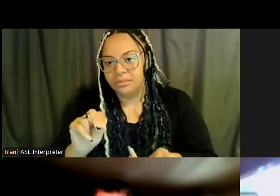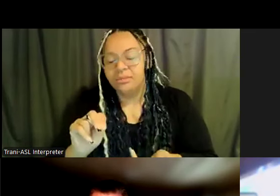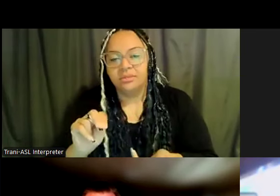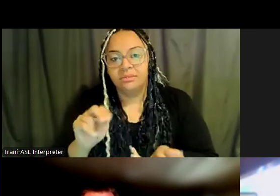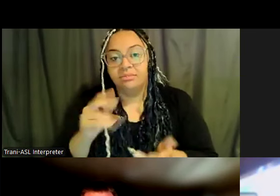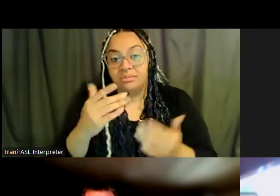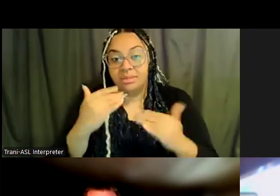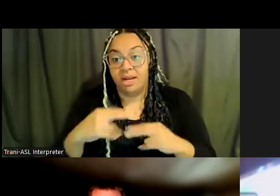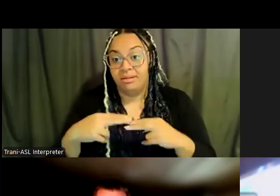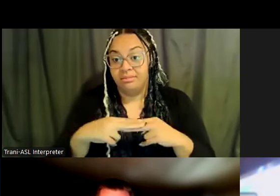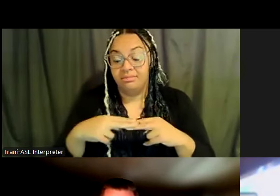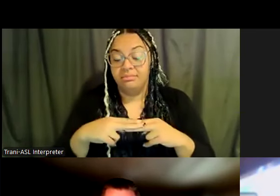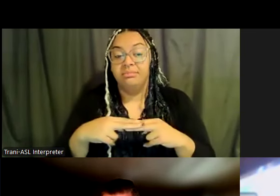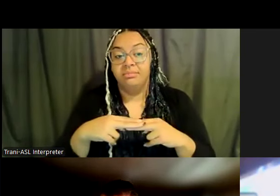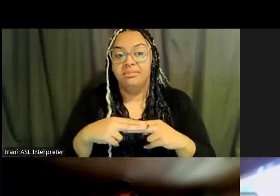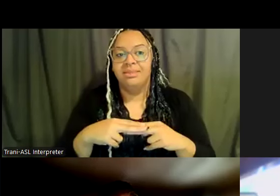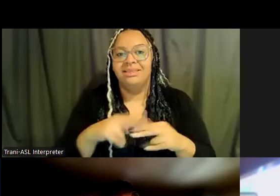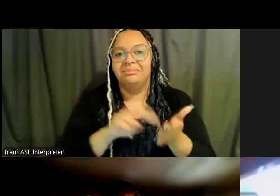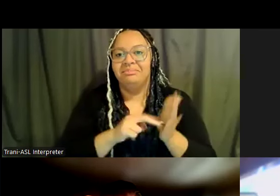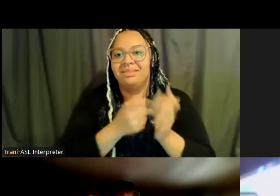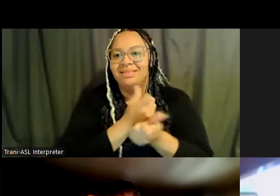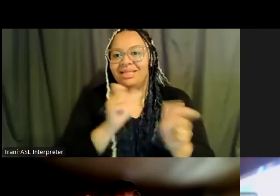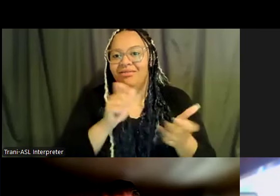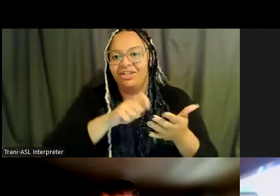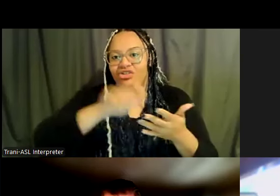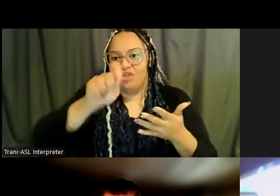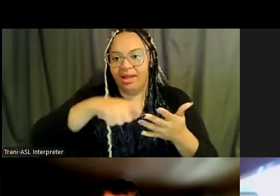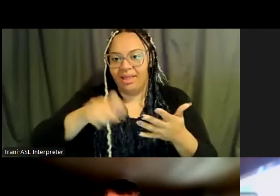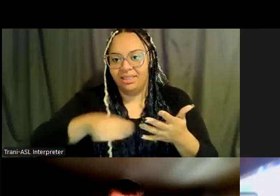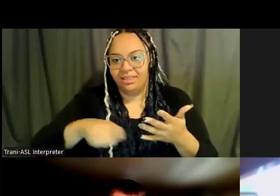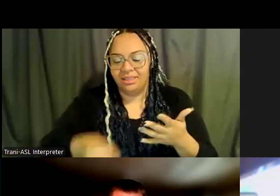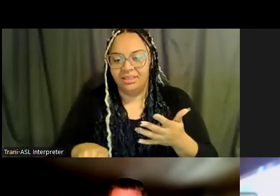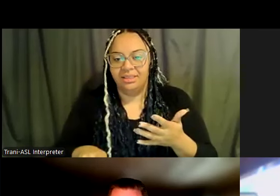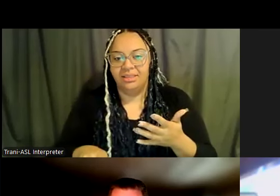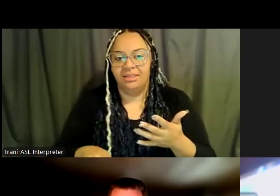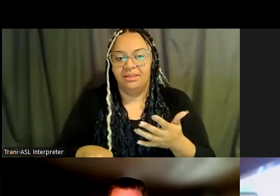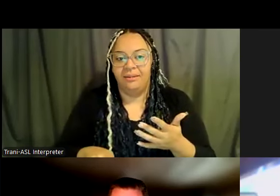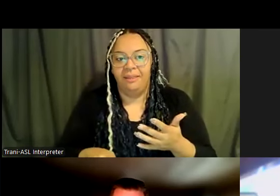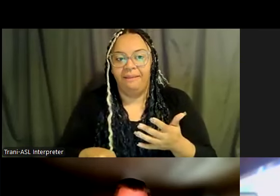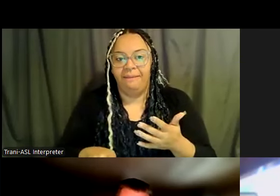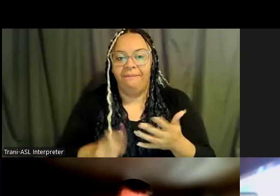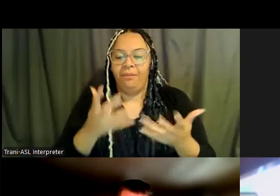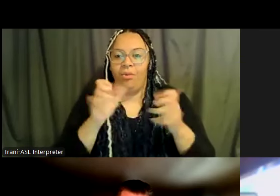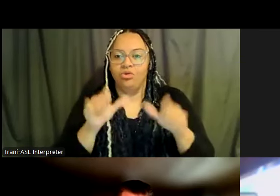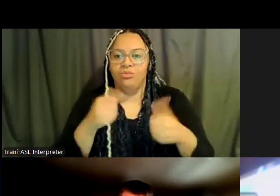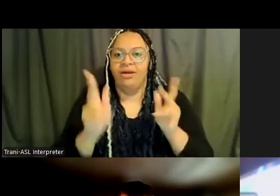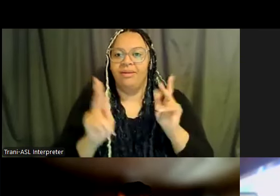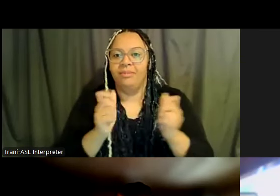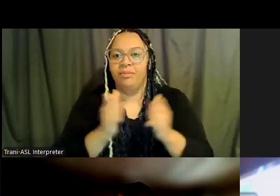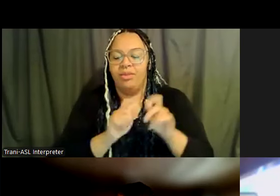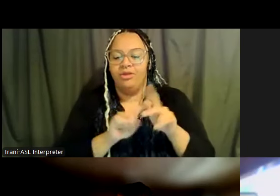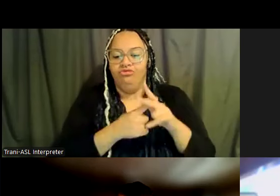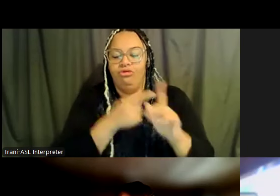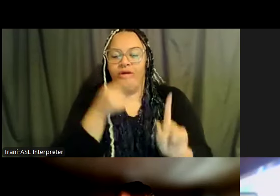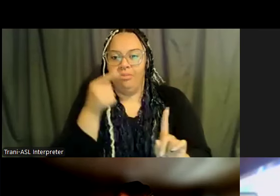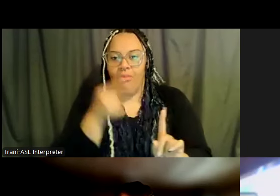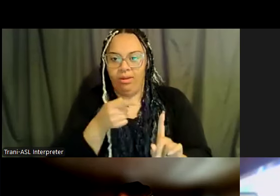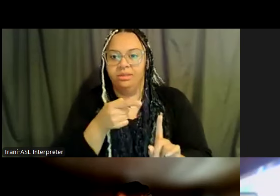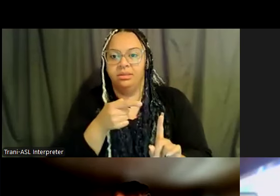we also have the mean safety checklist. So this is really something we wanted to give people kind of a starting point. Like